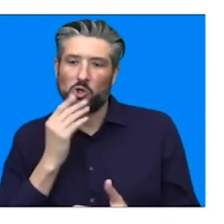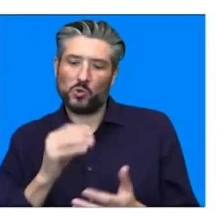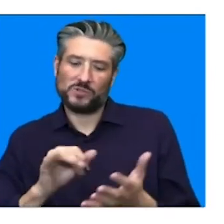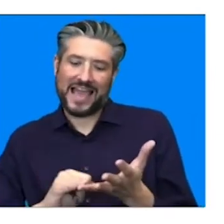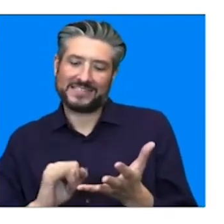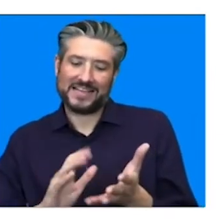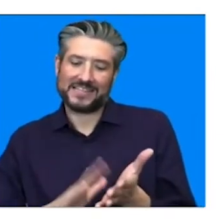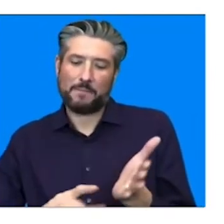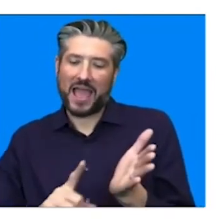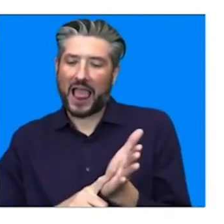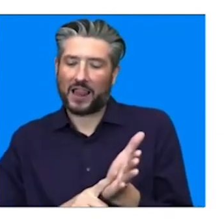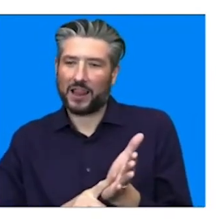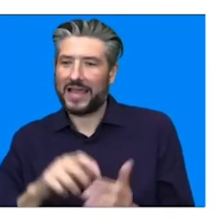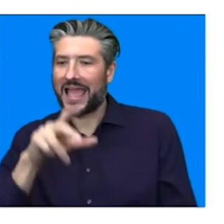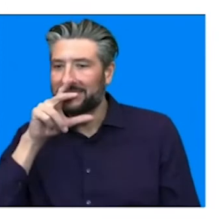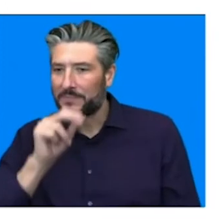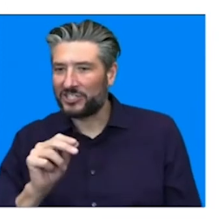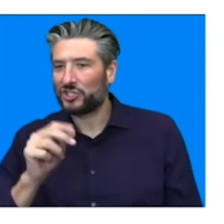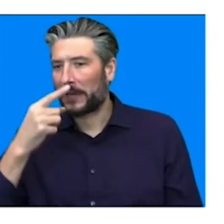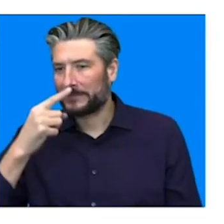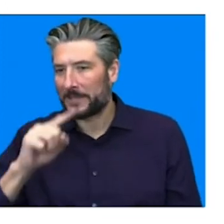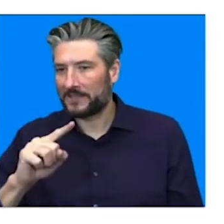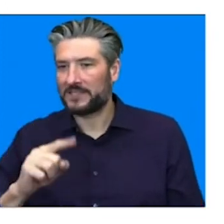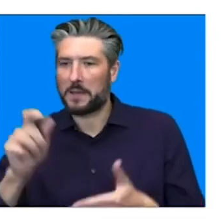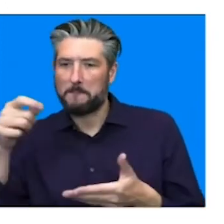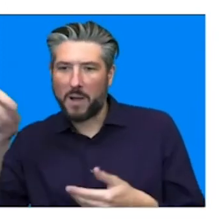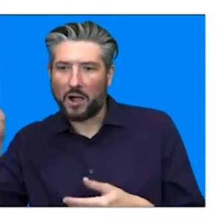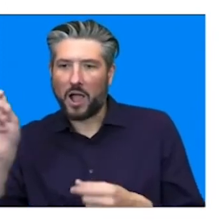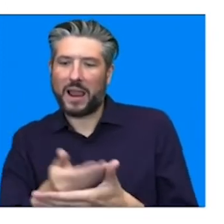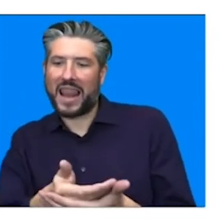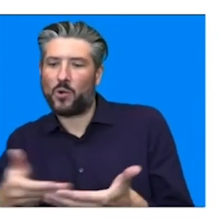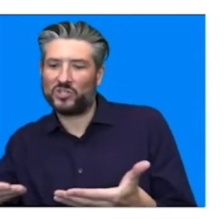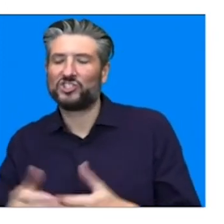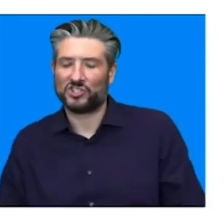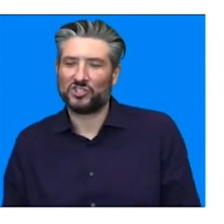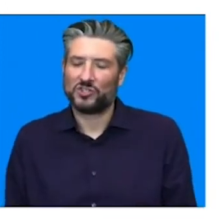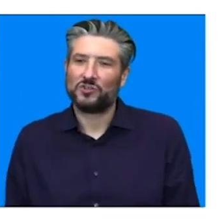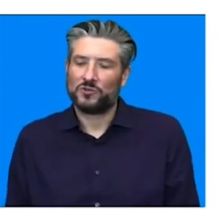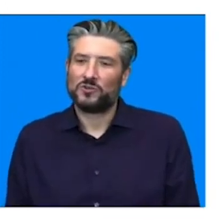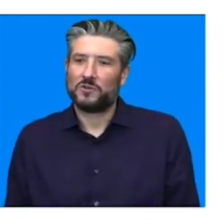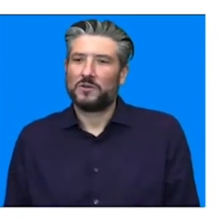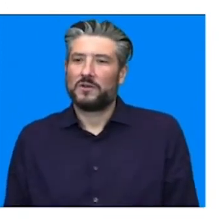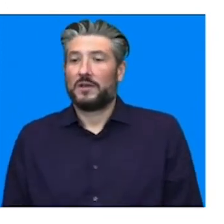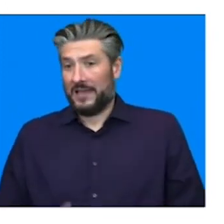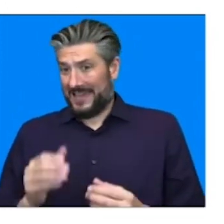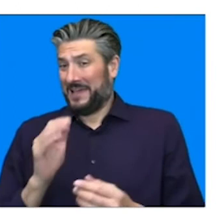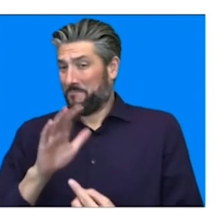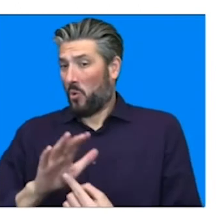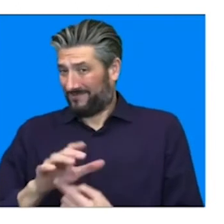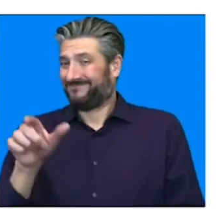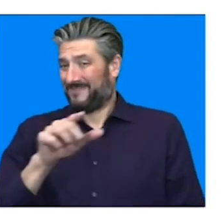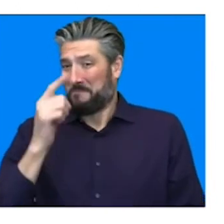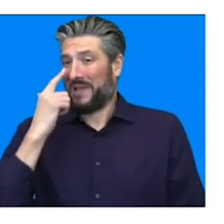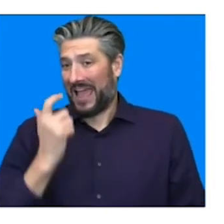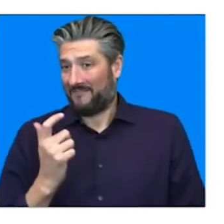synthesis markup language, to tell the speech synthesizer how to pronounce it. But the point is you need to be careful when you have